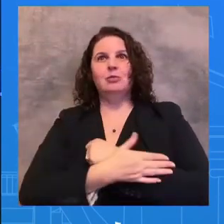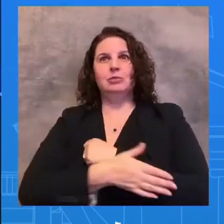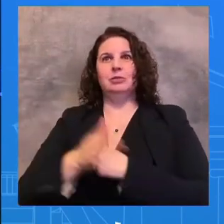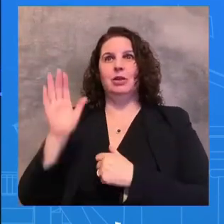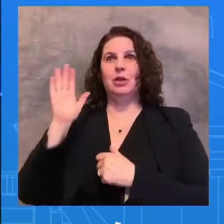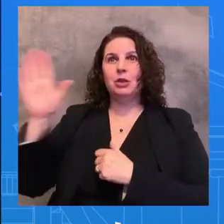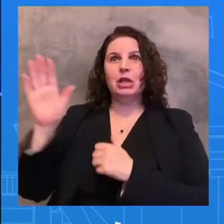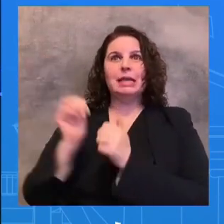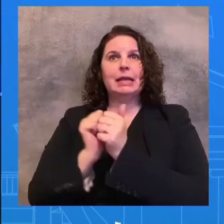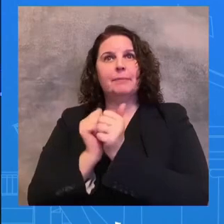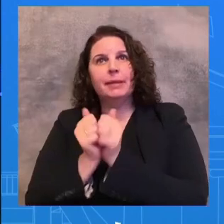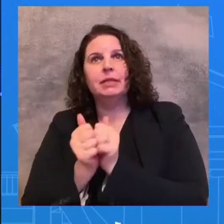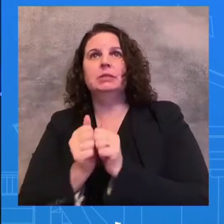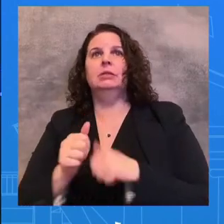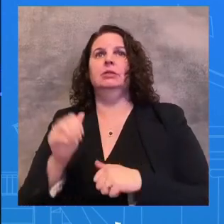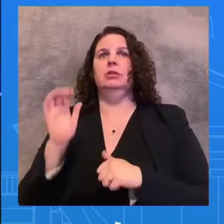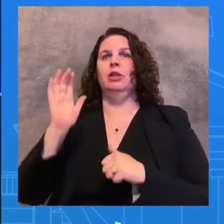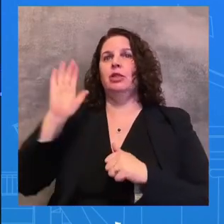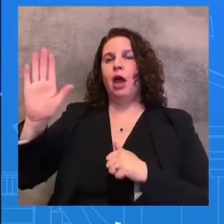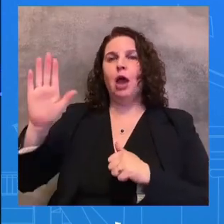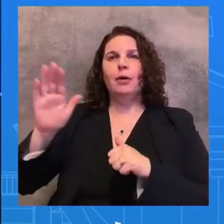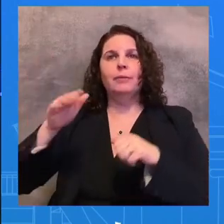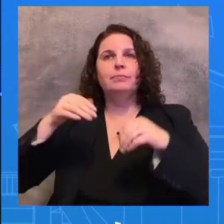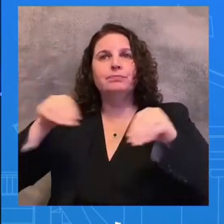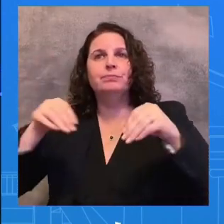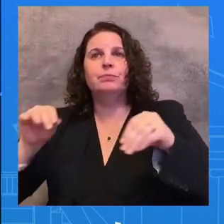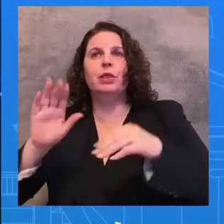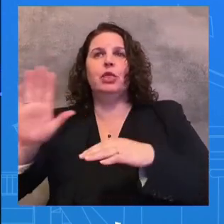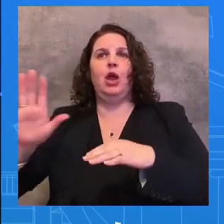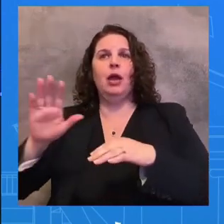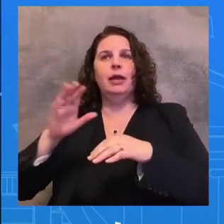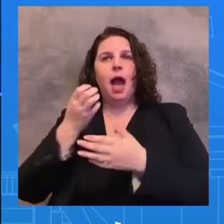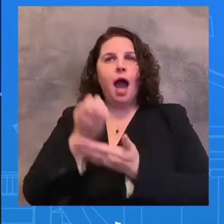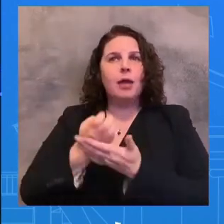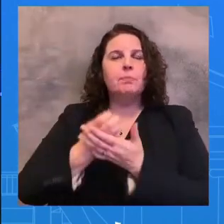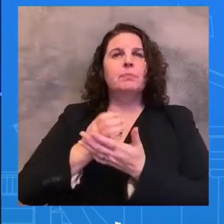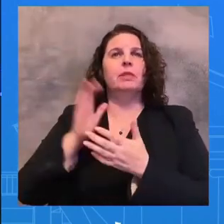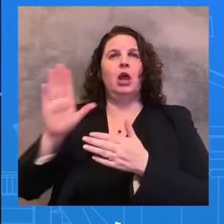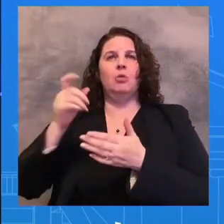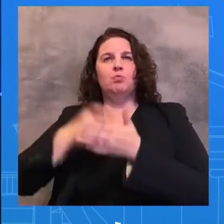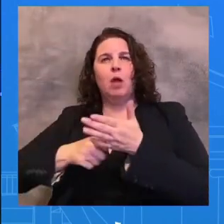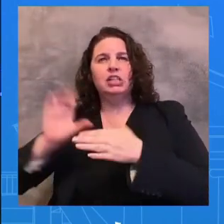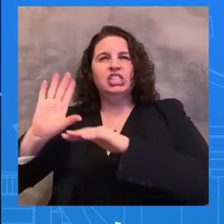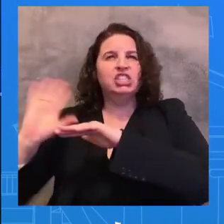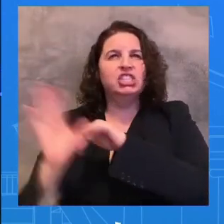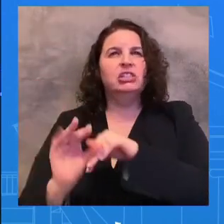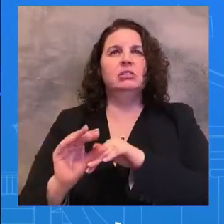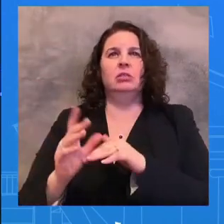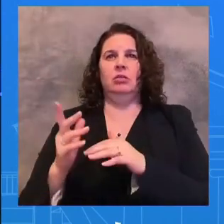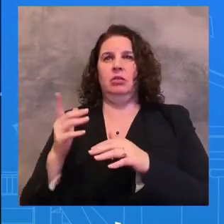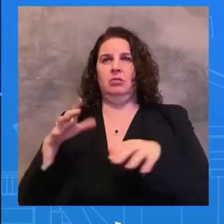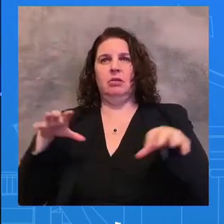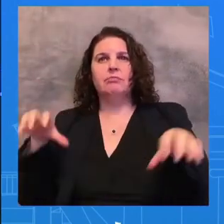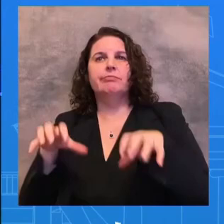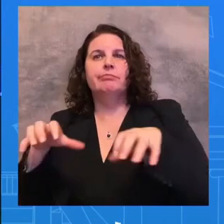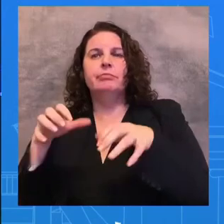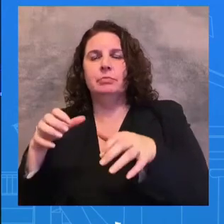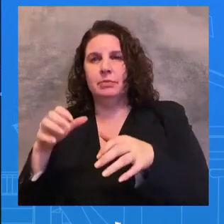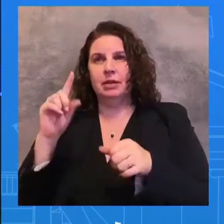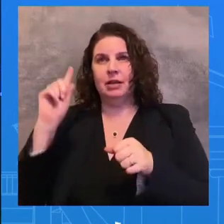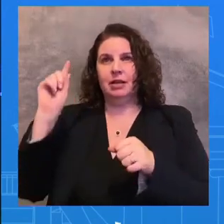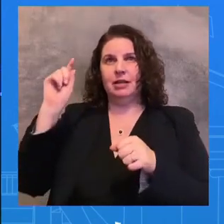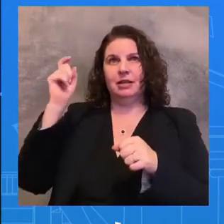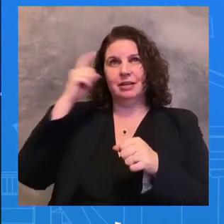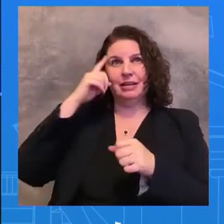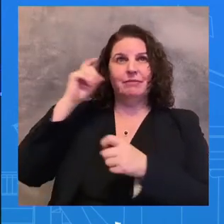subsidizing at dramatic scale industries where they are going to produce so much